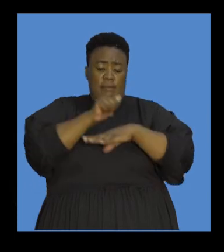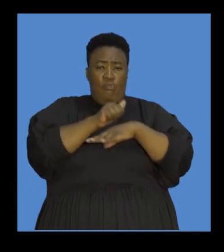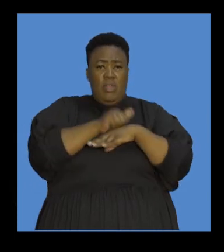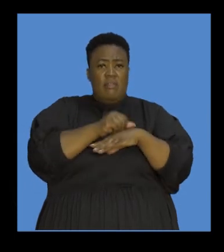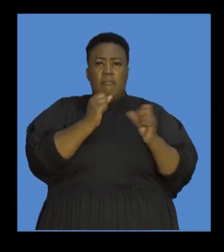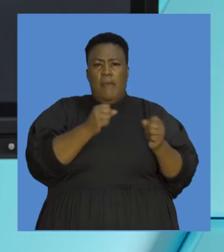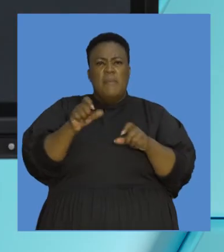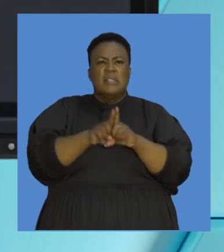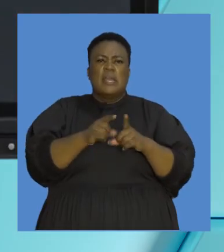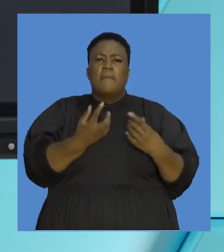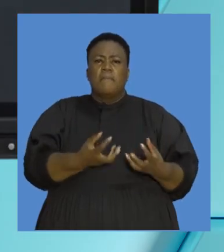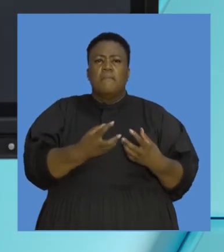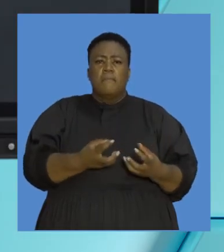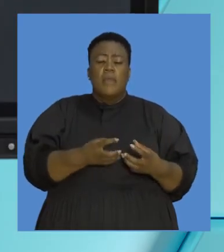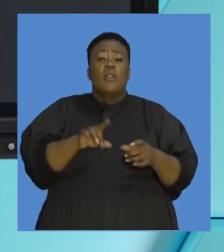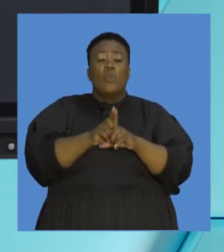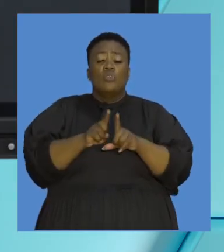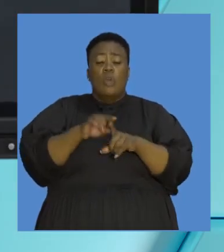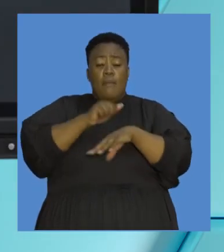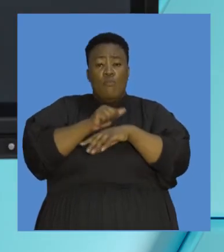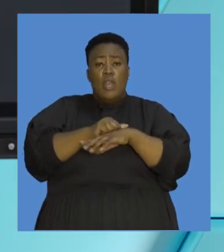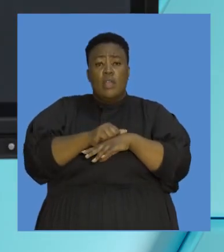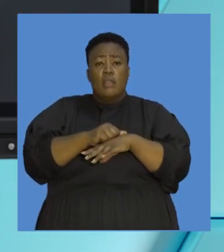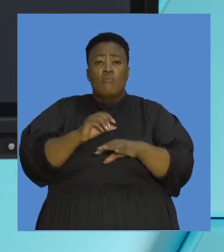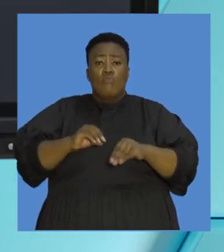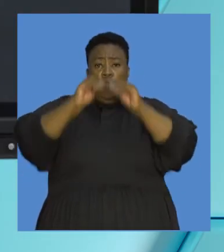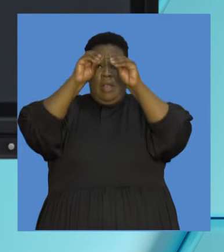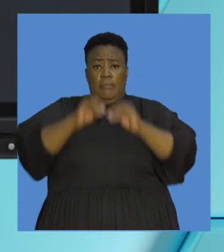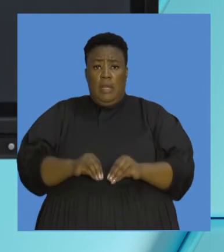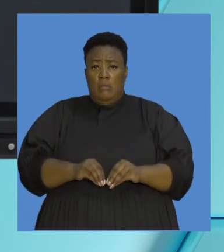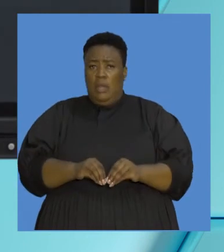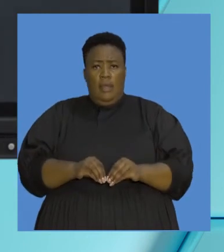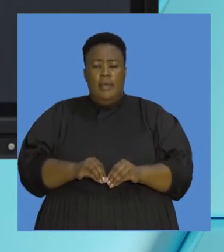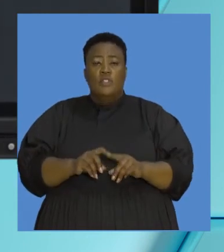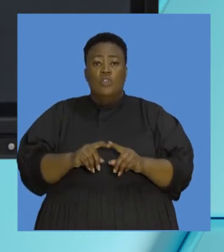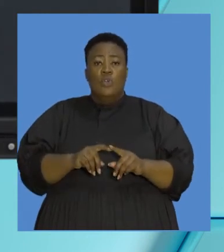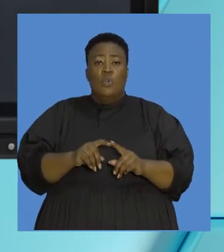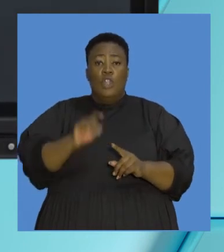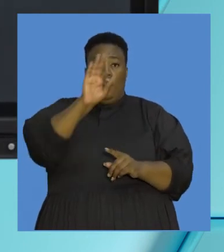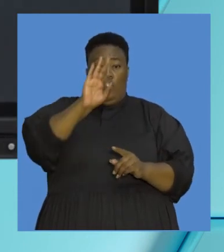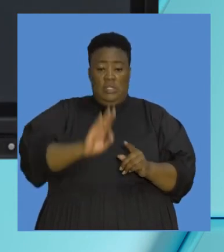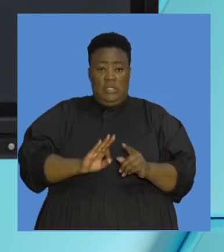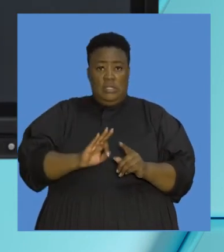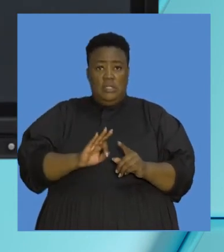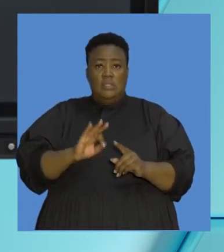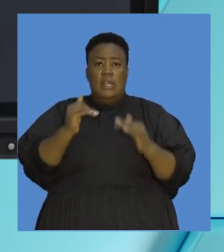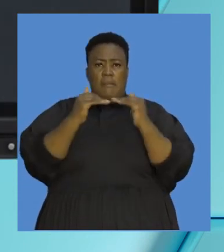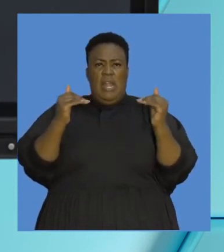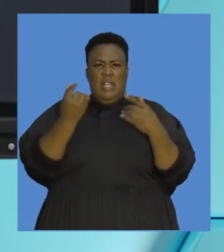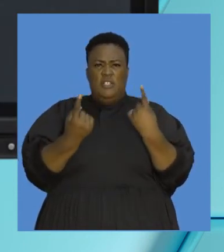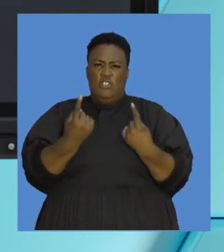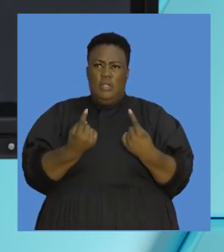the brick. The brick's also not moving vertically. So those forces are balancing each other out,